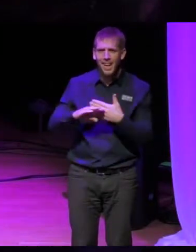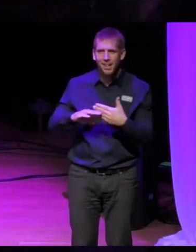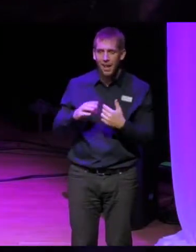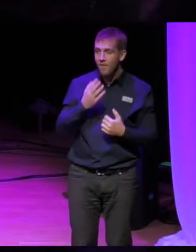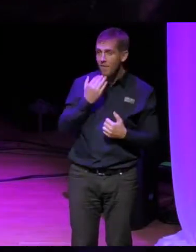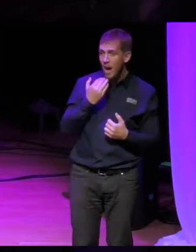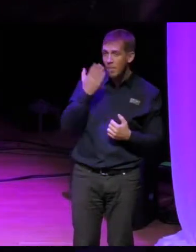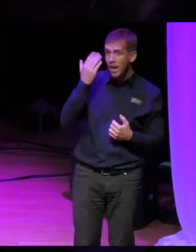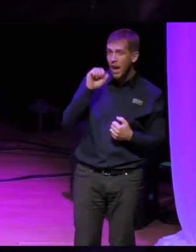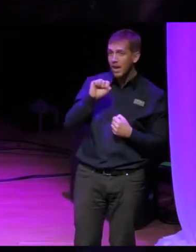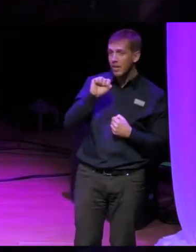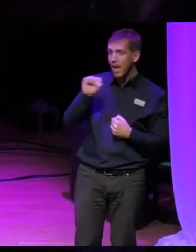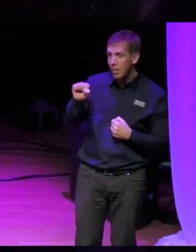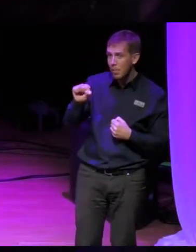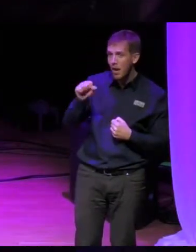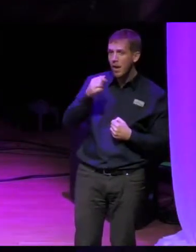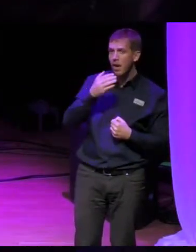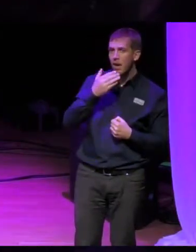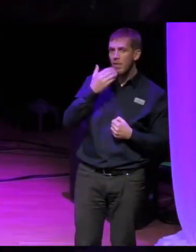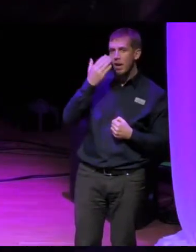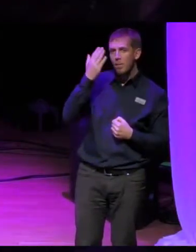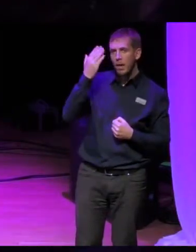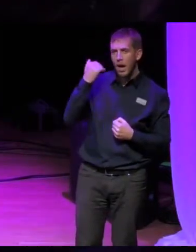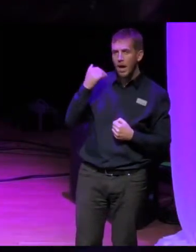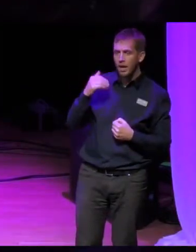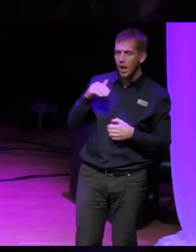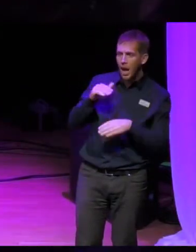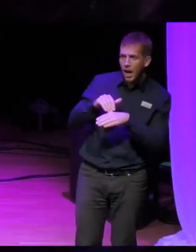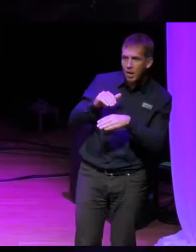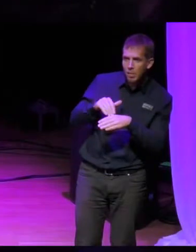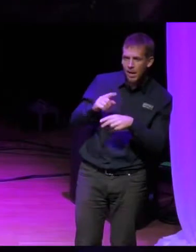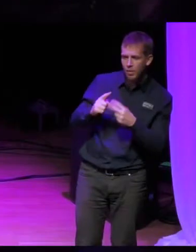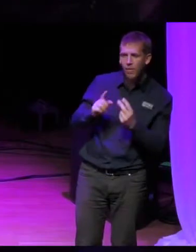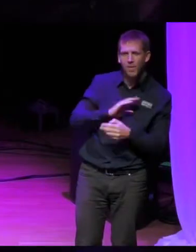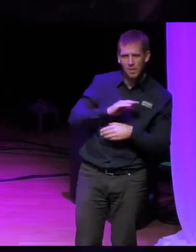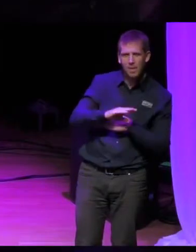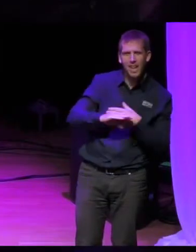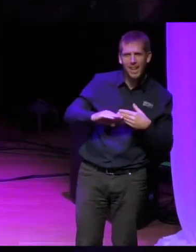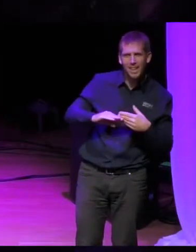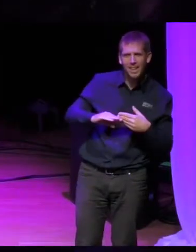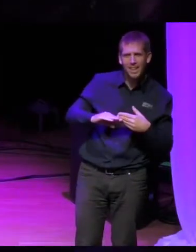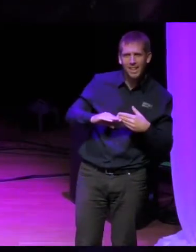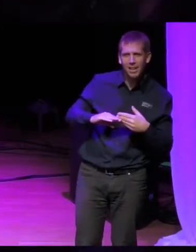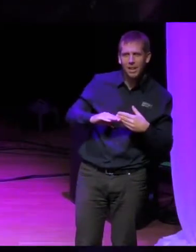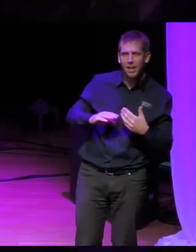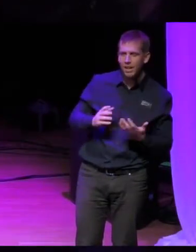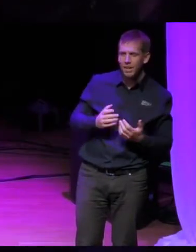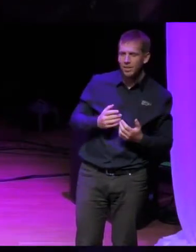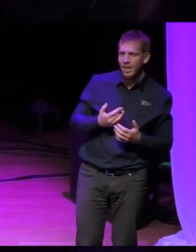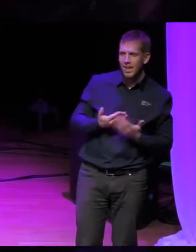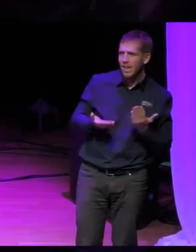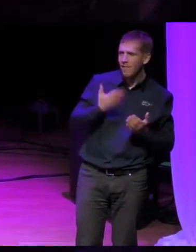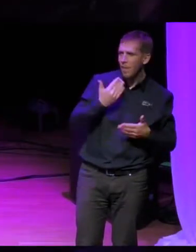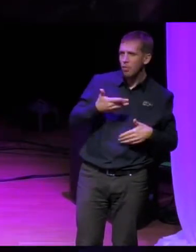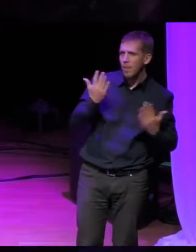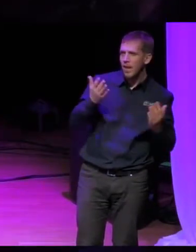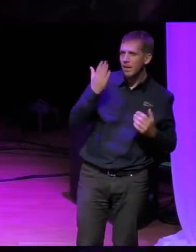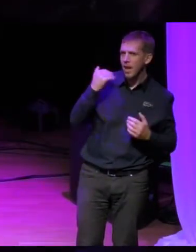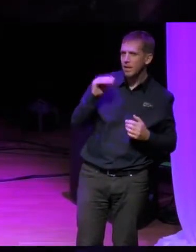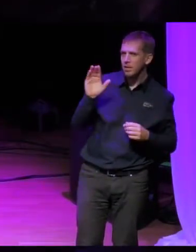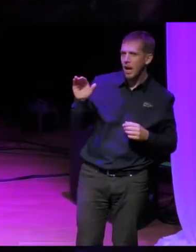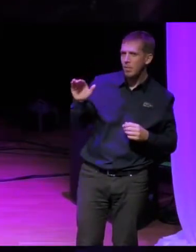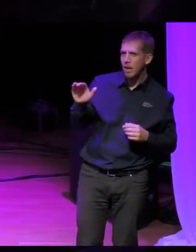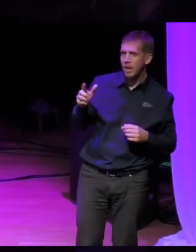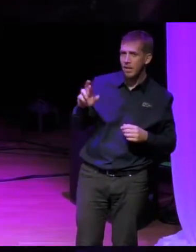place, who has standing to sue. That's a limiting doctrine that says